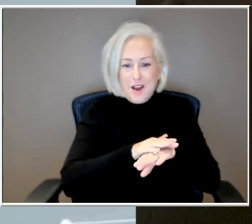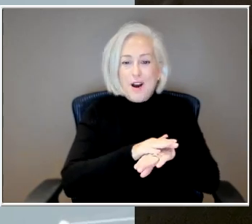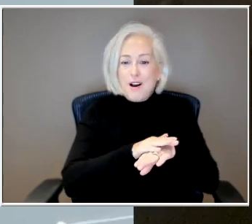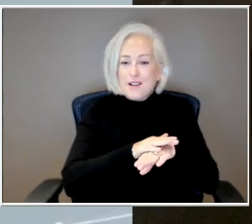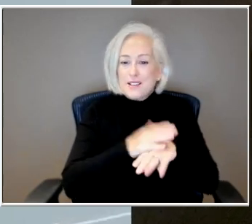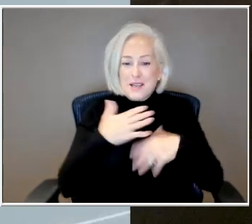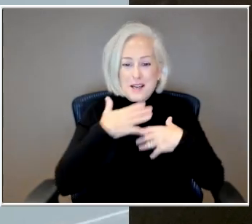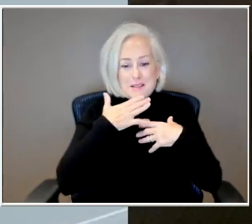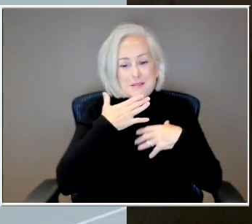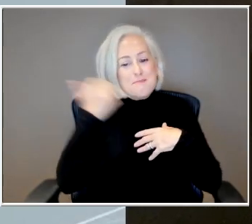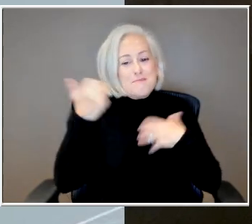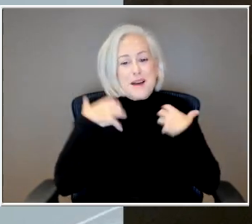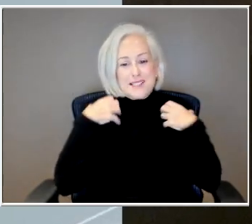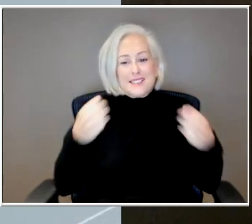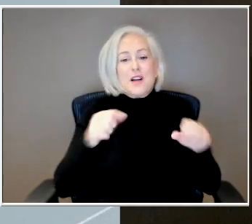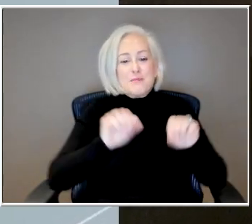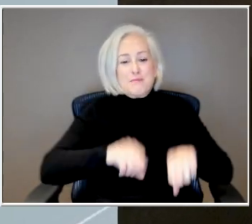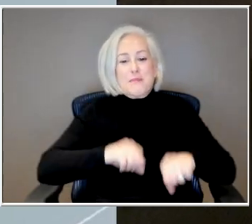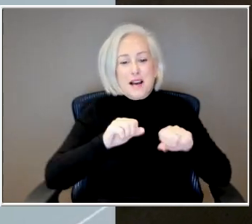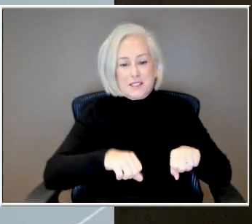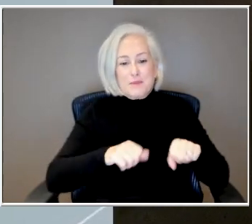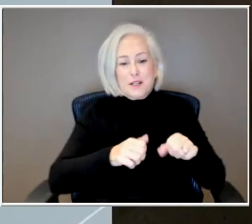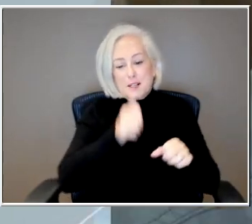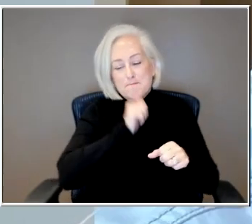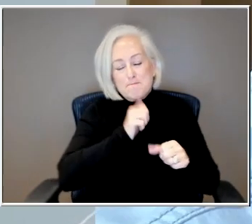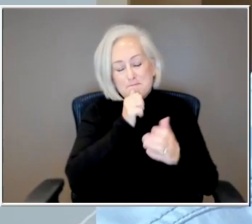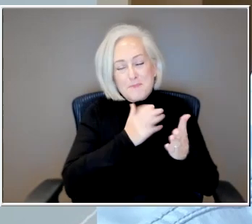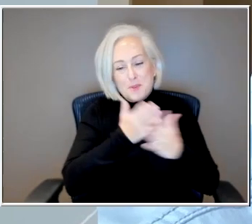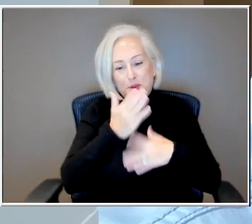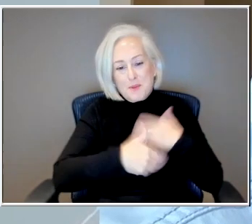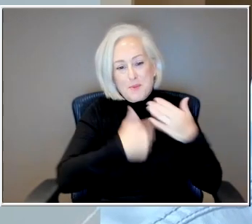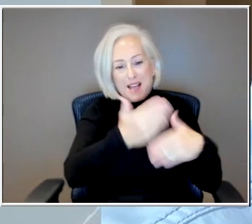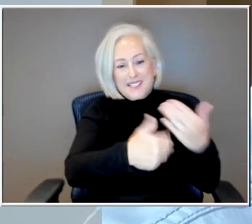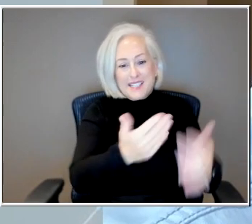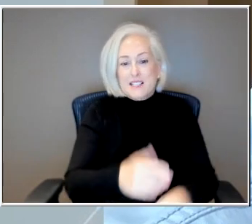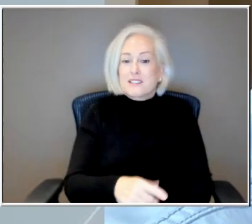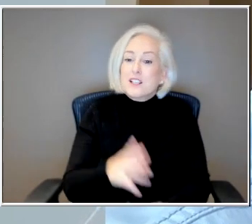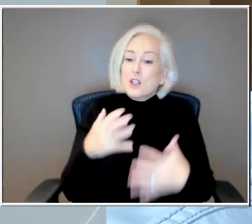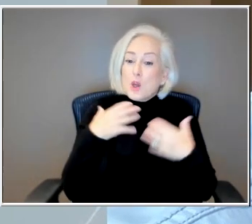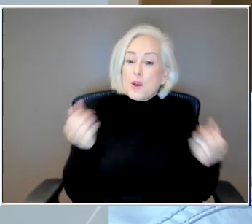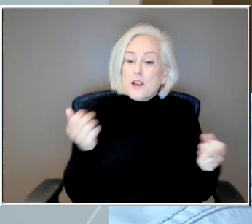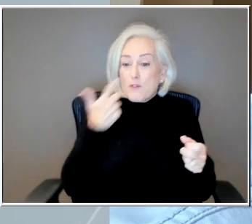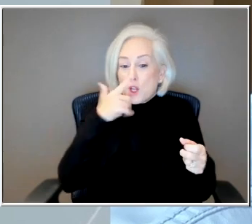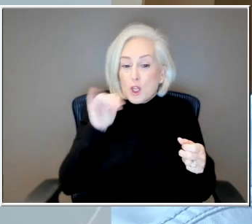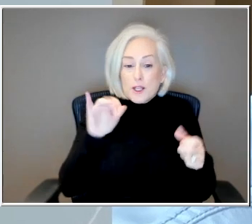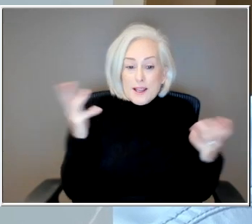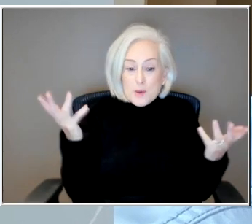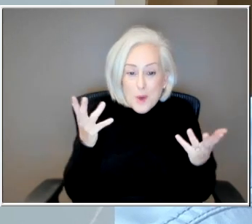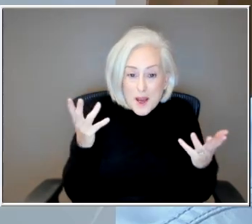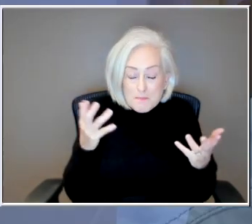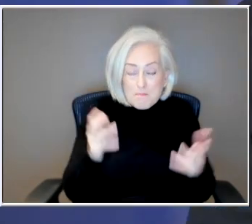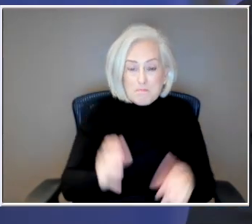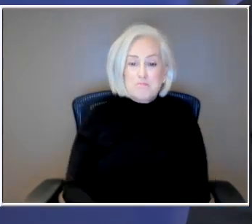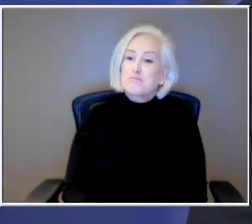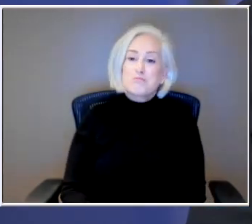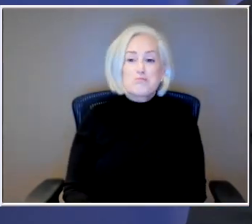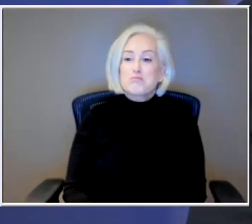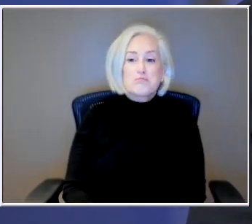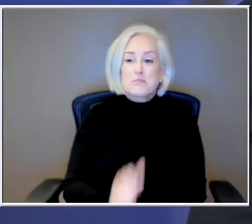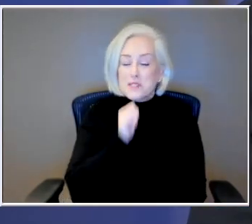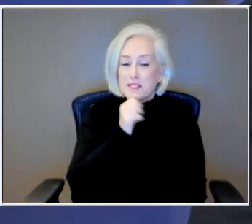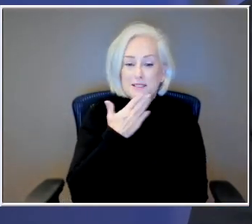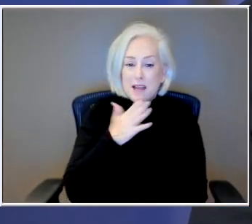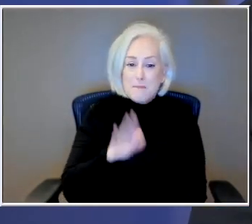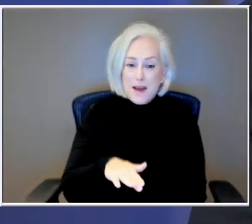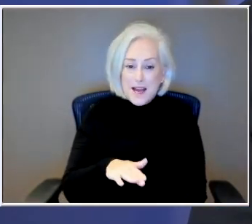could be in and getting through the process. Had great support from her. What was your recovery like? It was not too difficult. There was, you know, one of the things